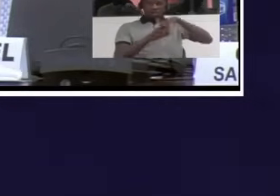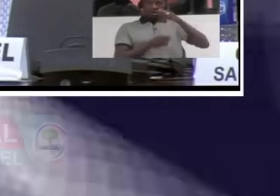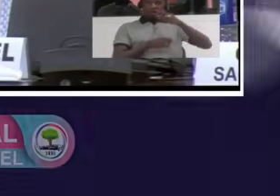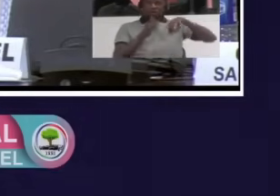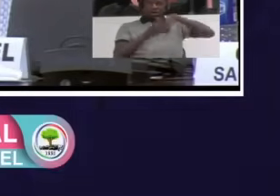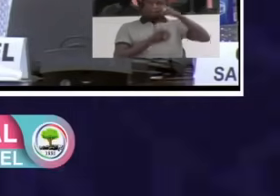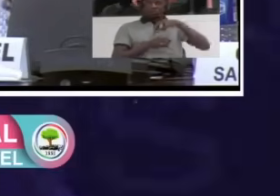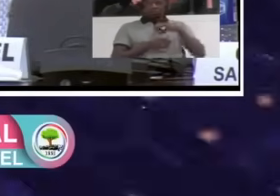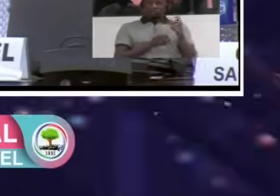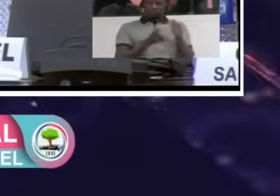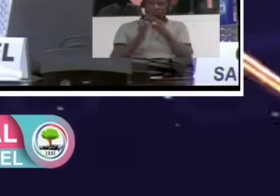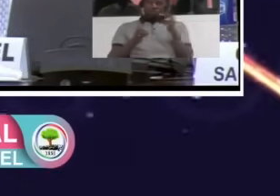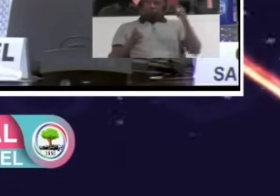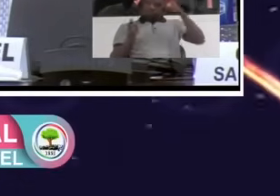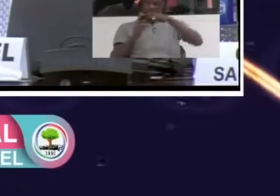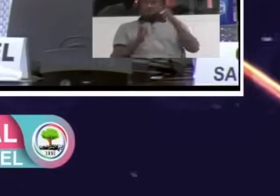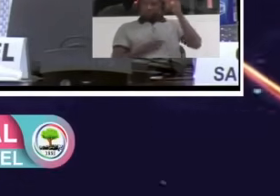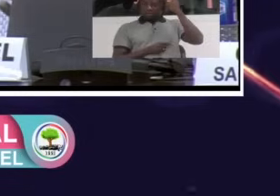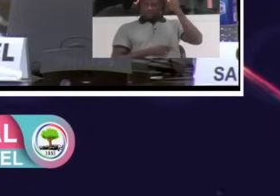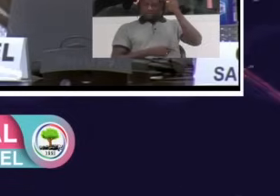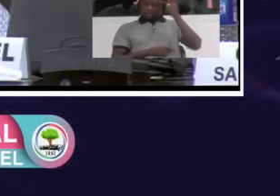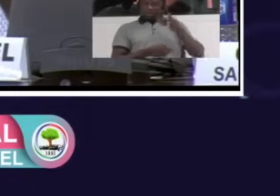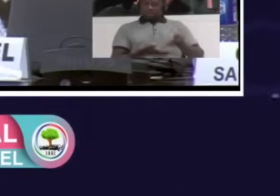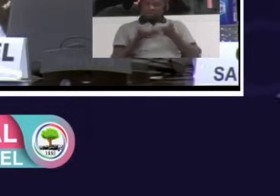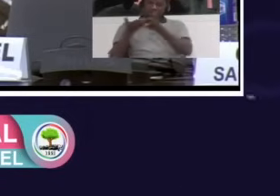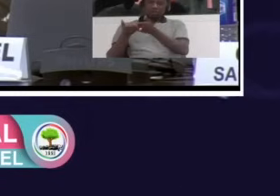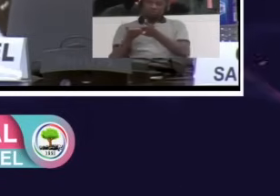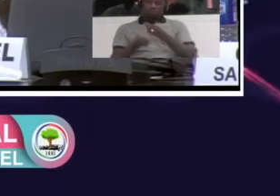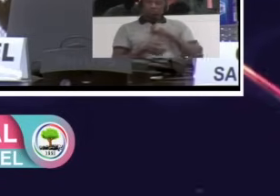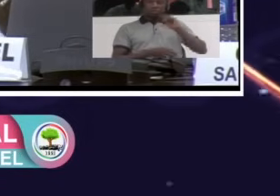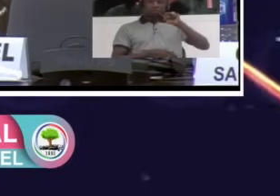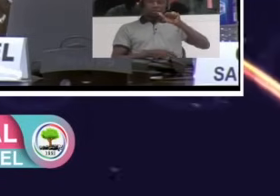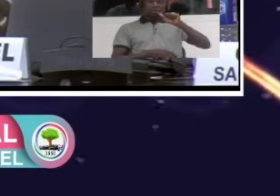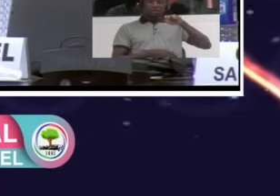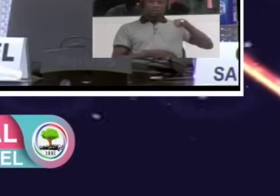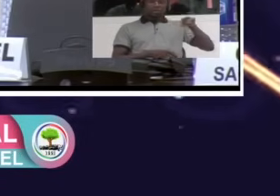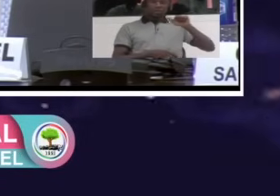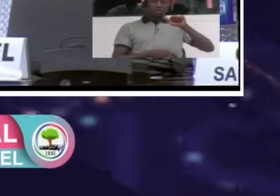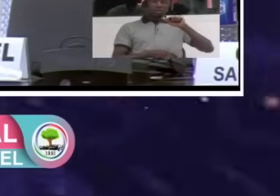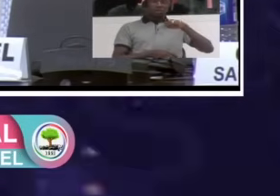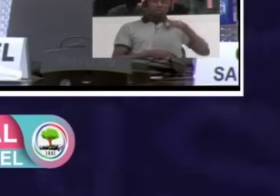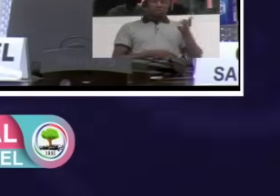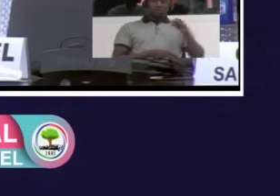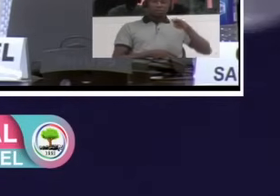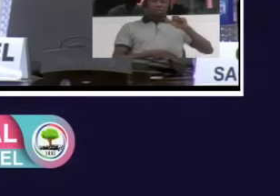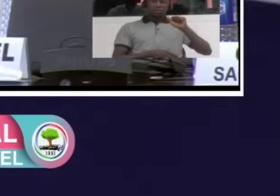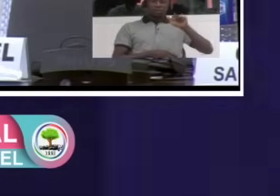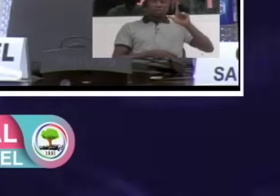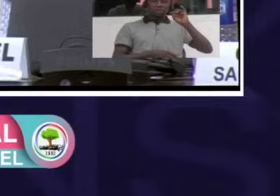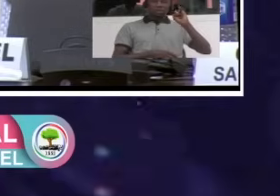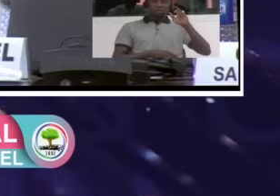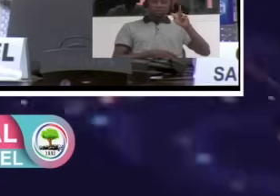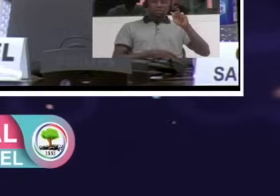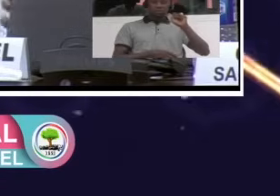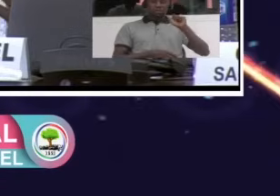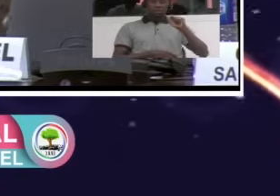out of the lots to Kanilai and hand them over to Sana Manjang and Malik Jata, who were the ones firing any time